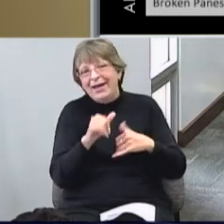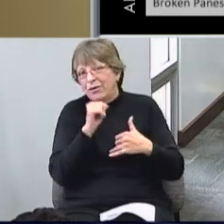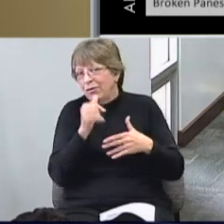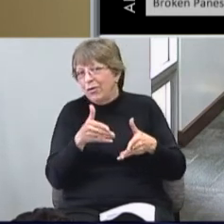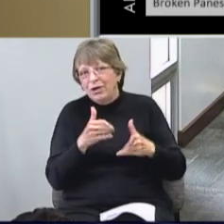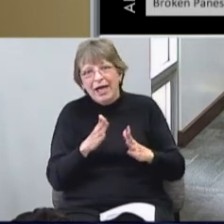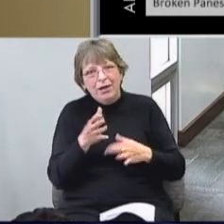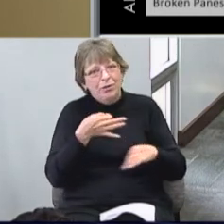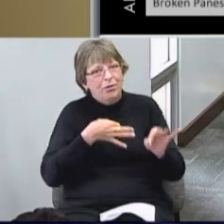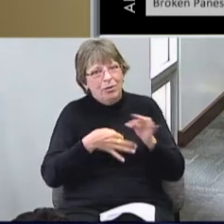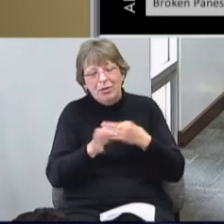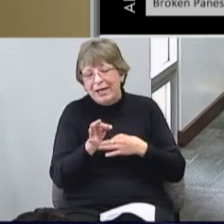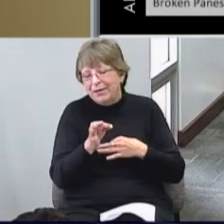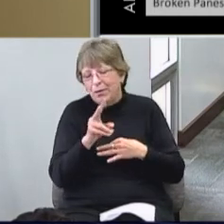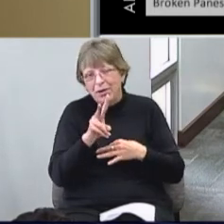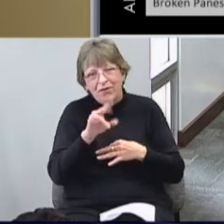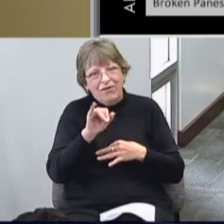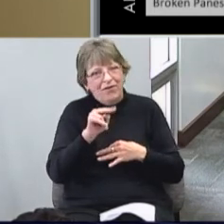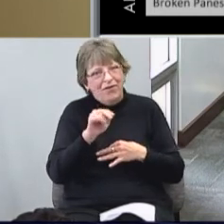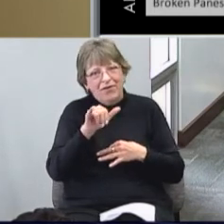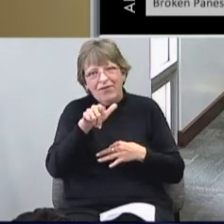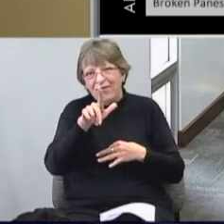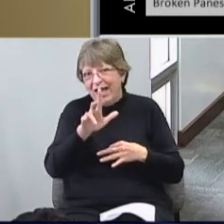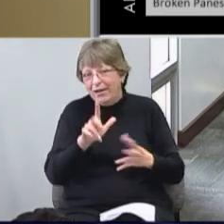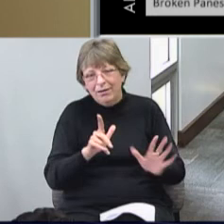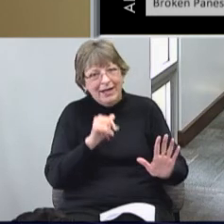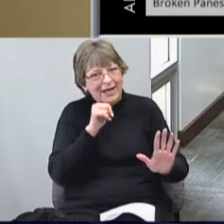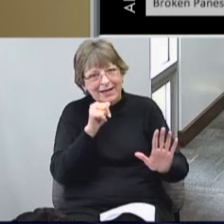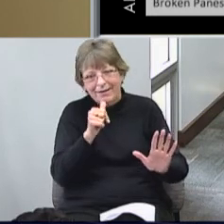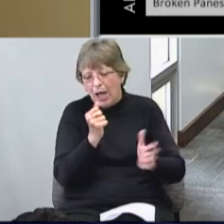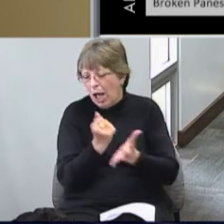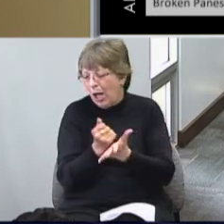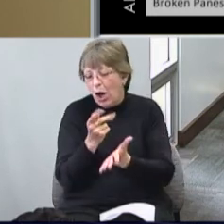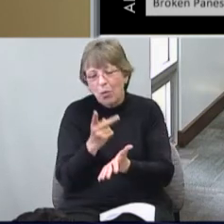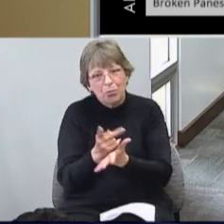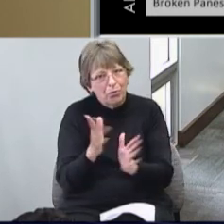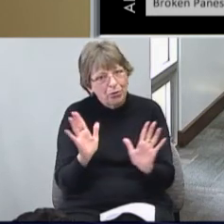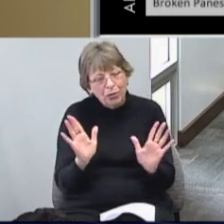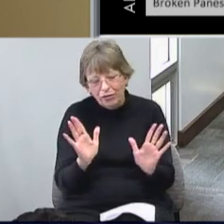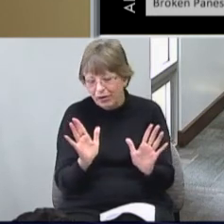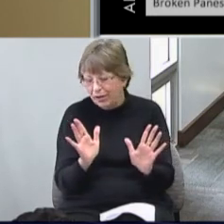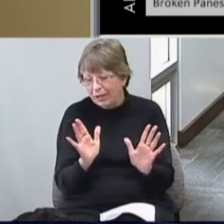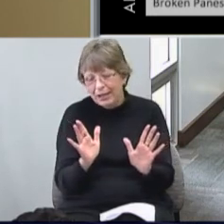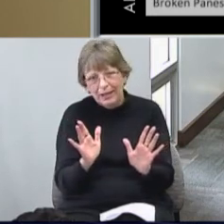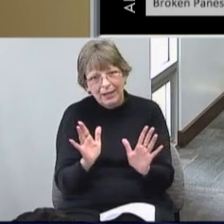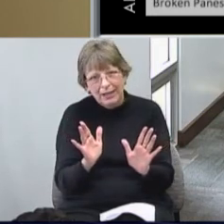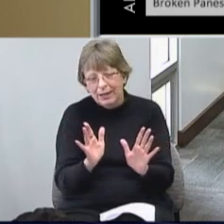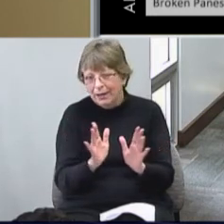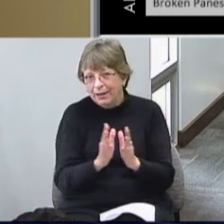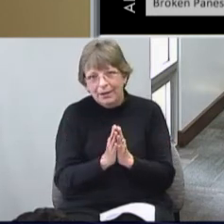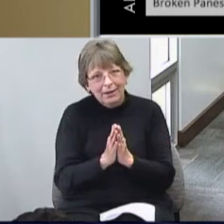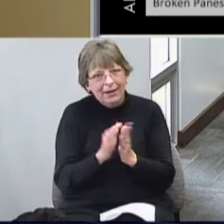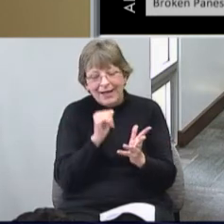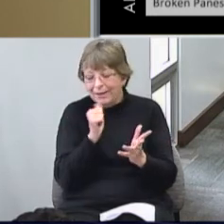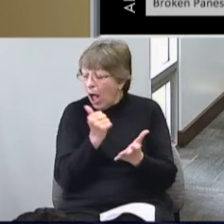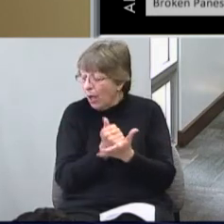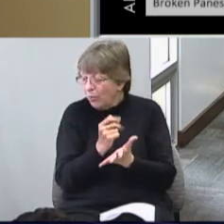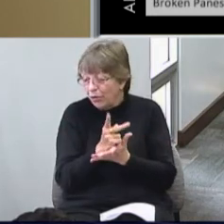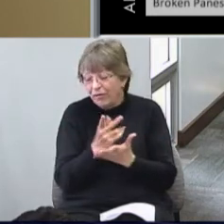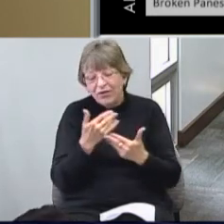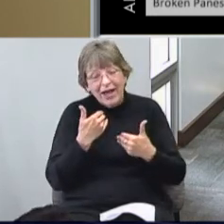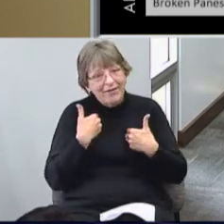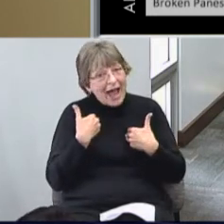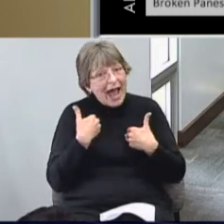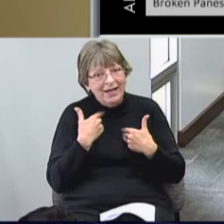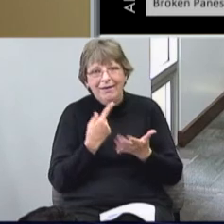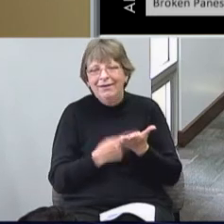you to replace it with vinyl. Vinyl is not considered an approvable material. I've had some discussions